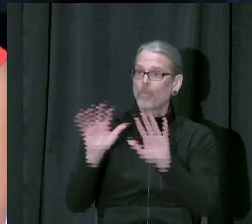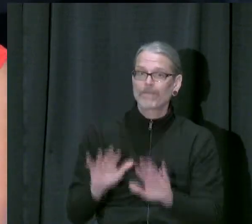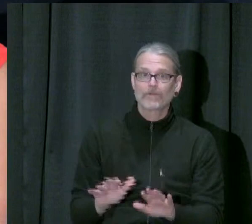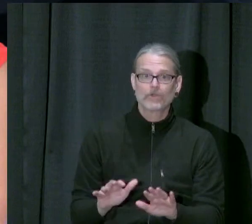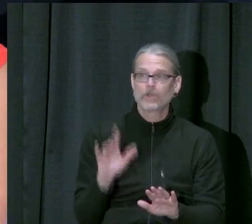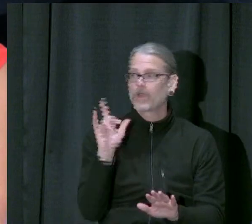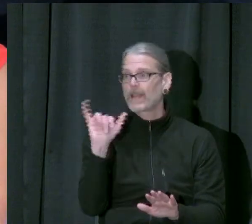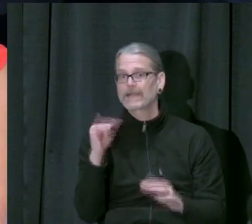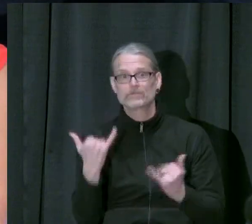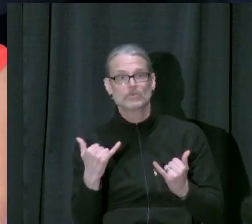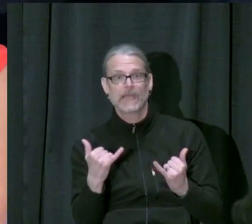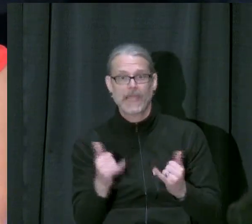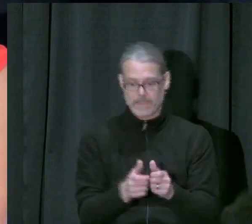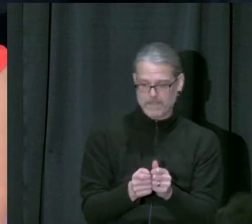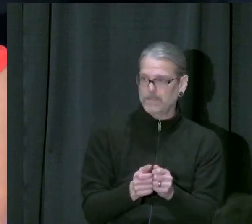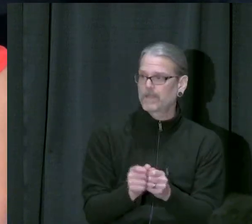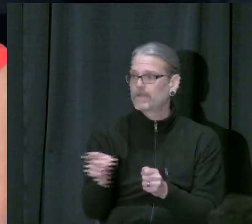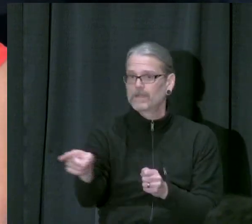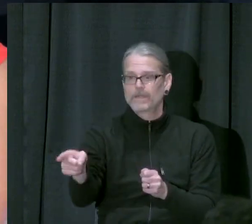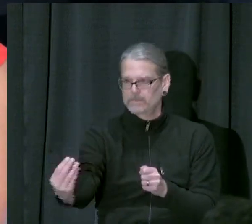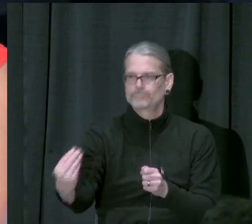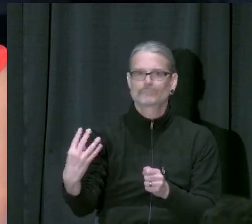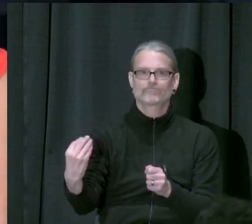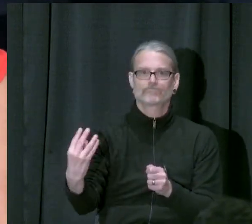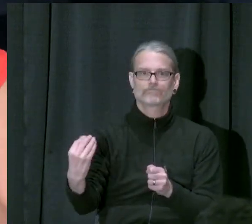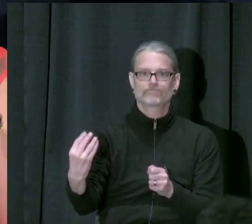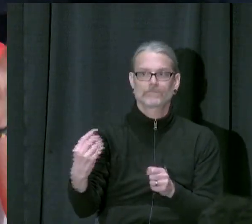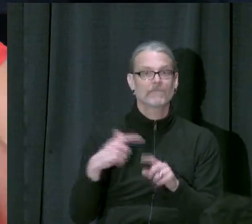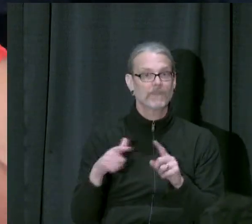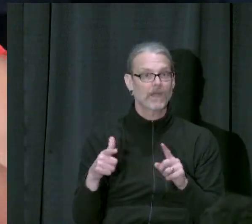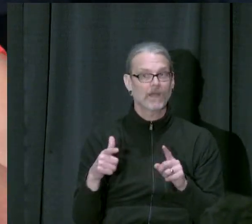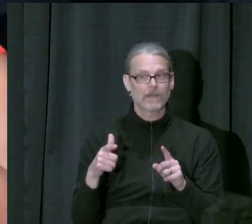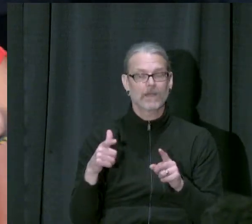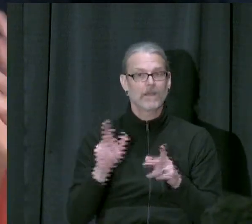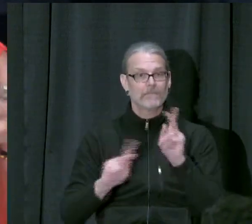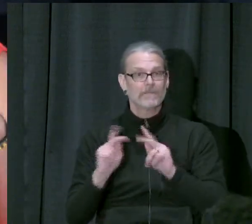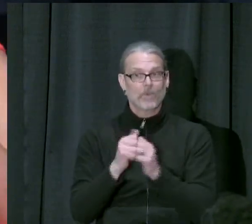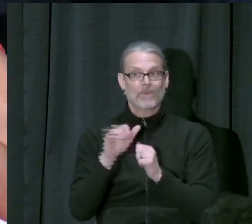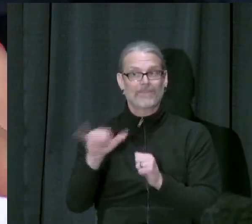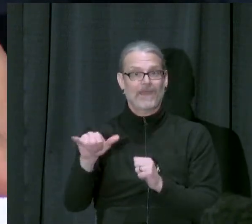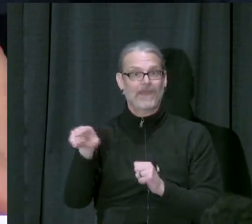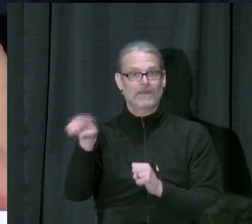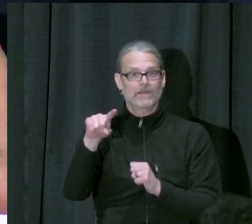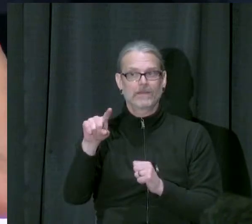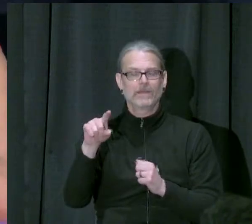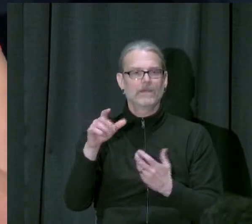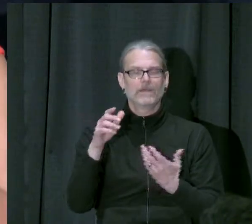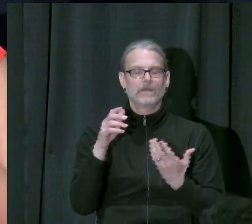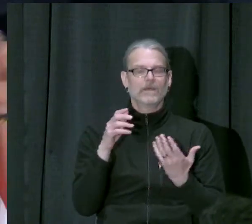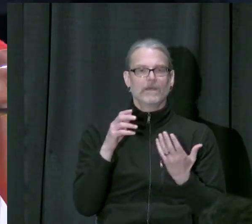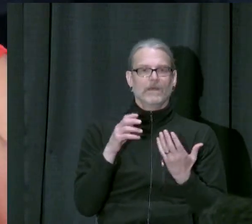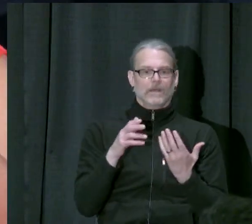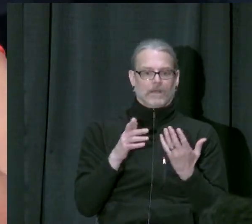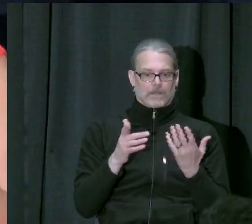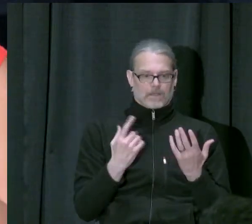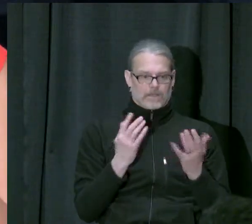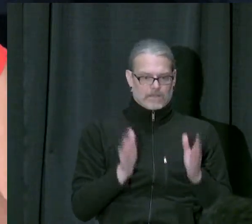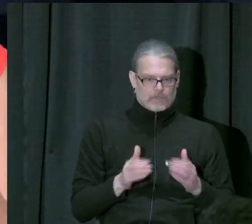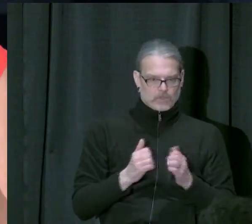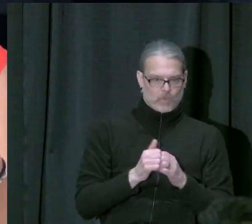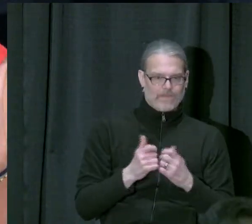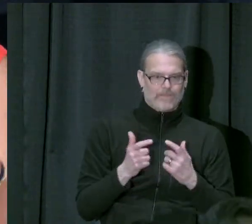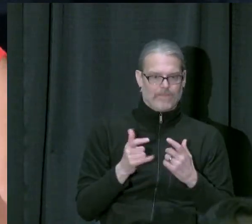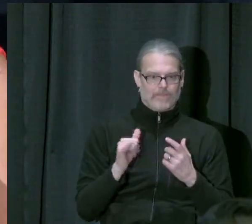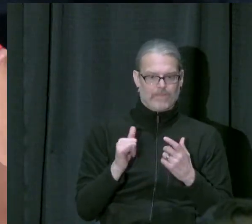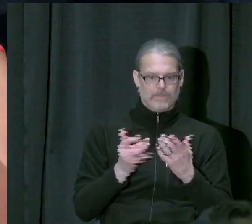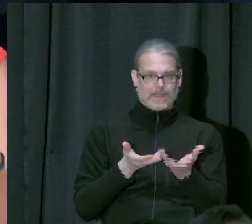that. But we were kind of seeing feedback from customers that those devices, the Echo Show, the one with the screen, can be quite communal. And